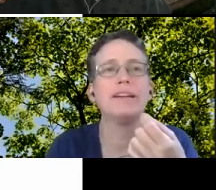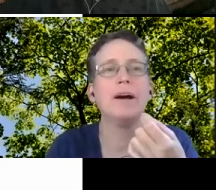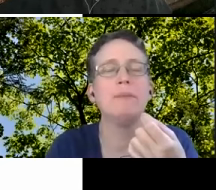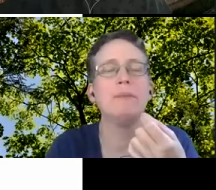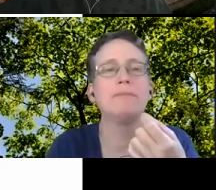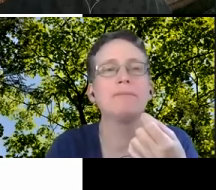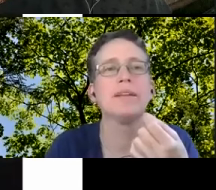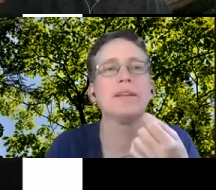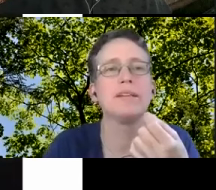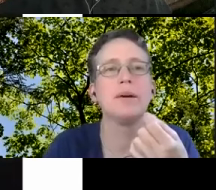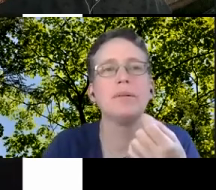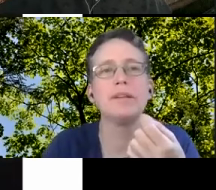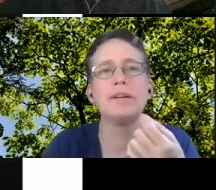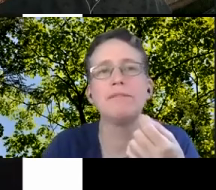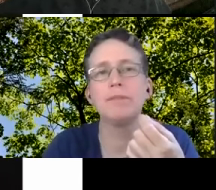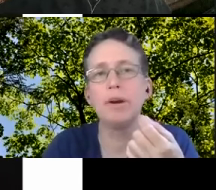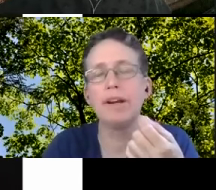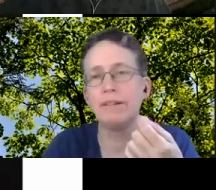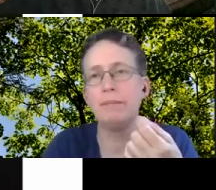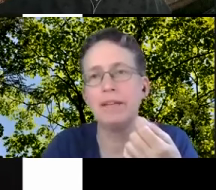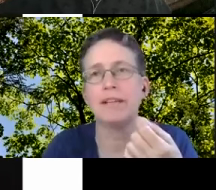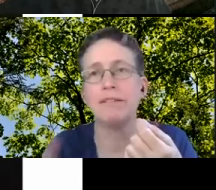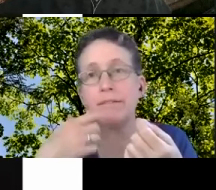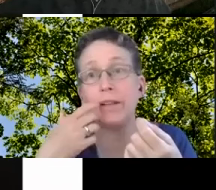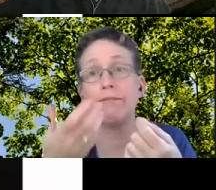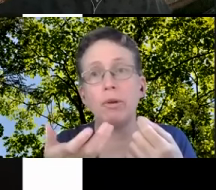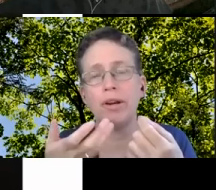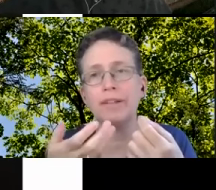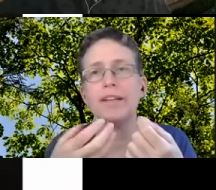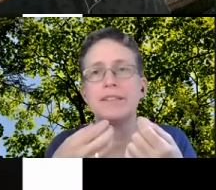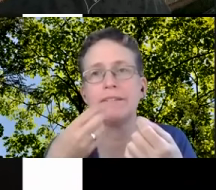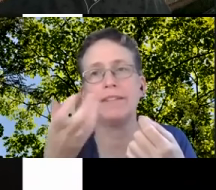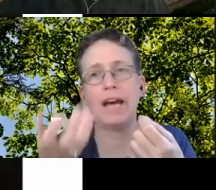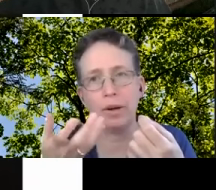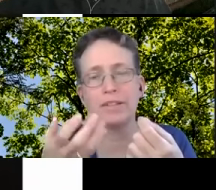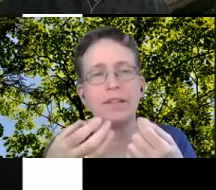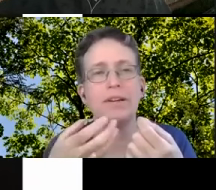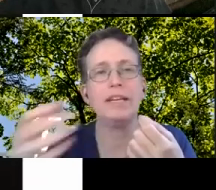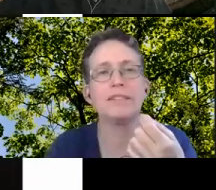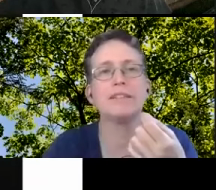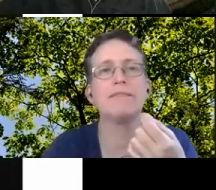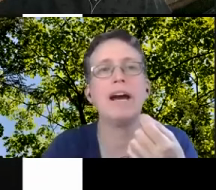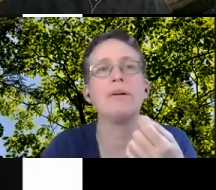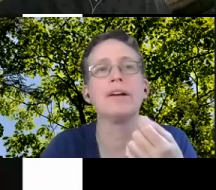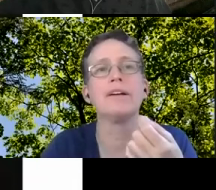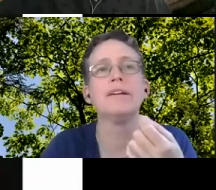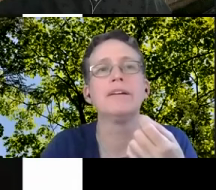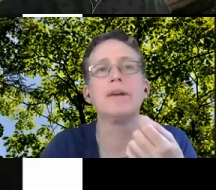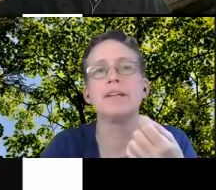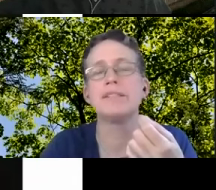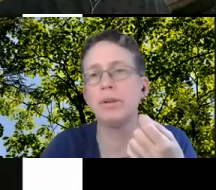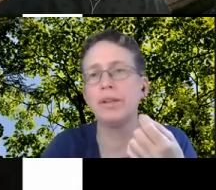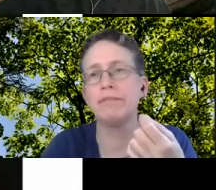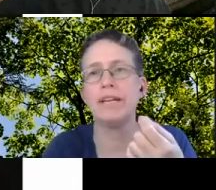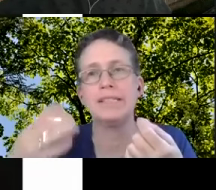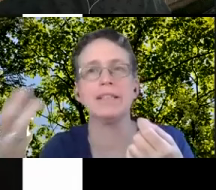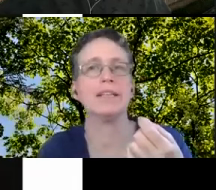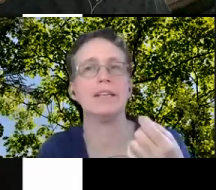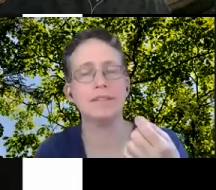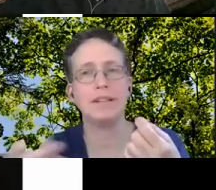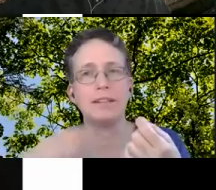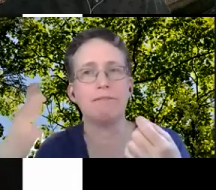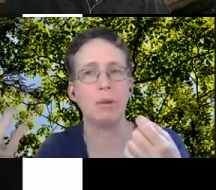Yeah. So the florivory means like flora is the flower. So it eats the flower, whereas folivory eats